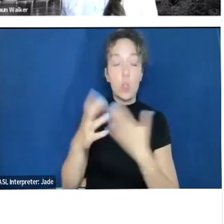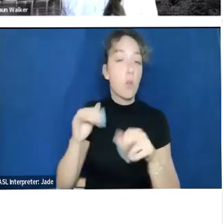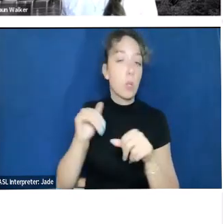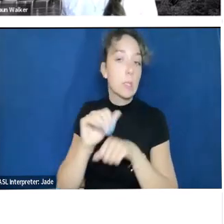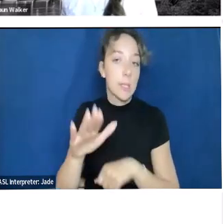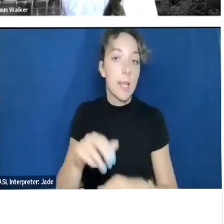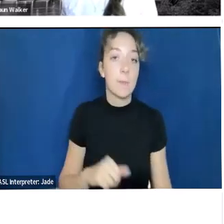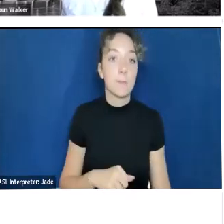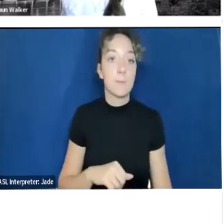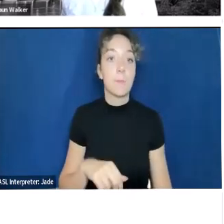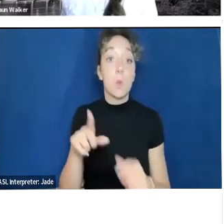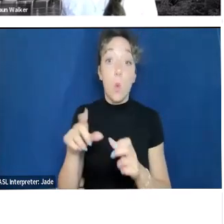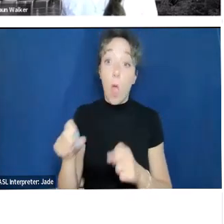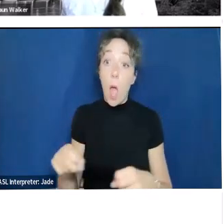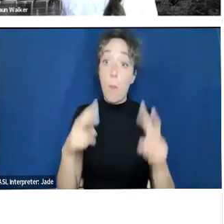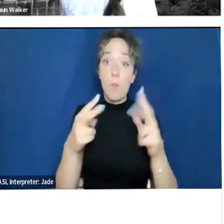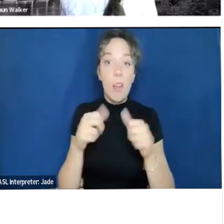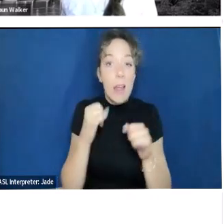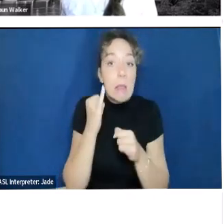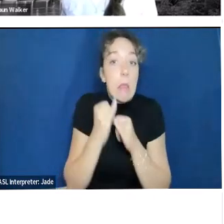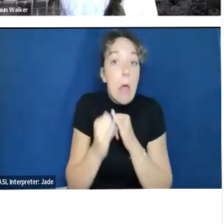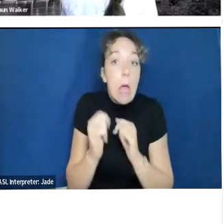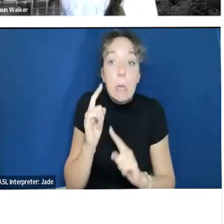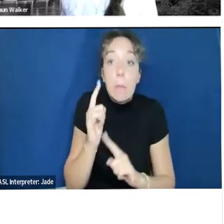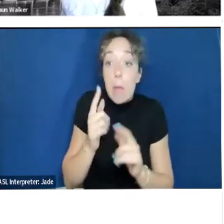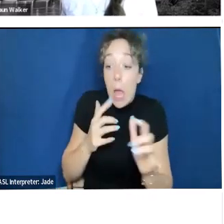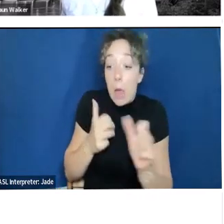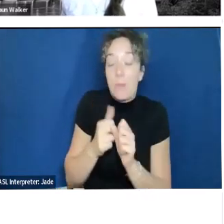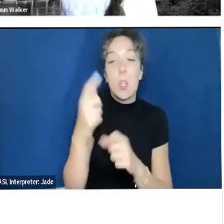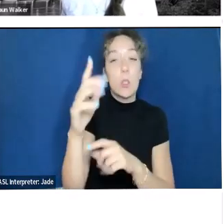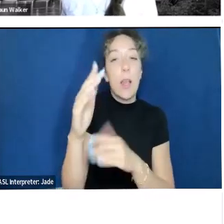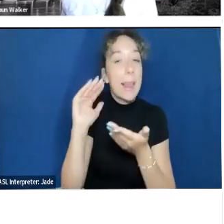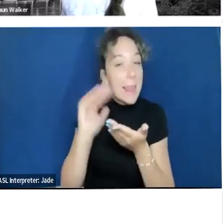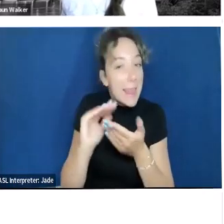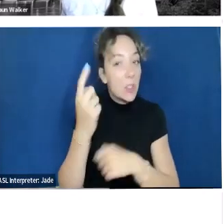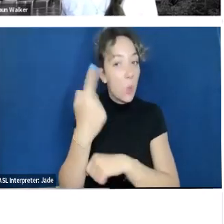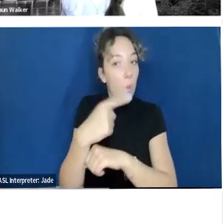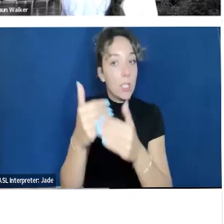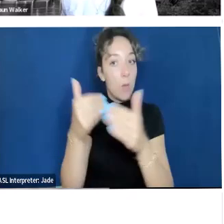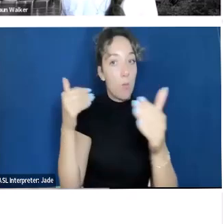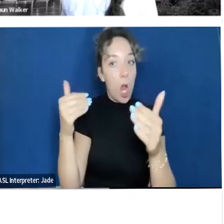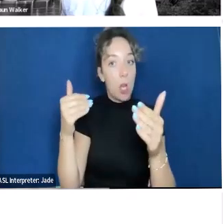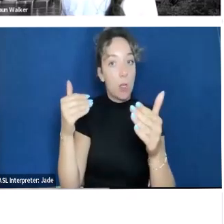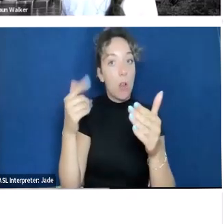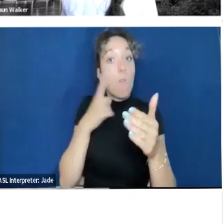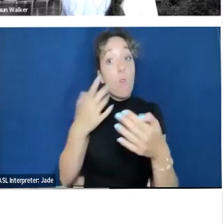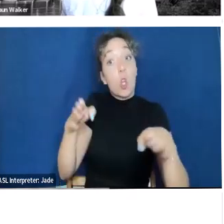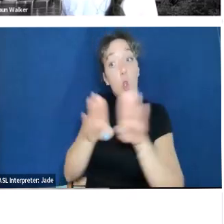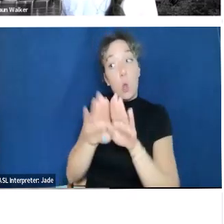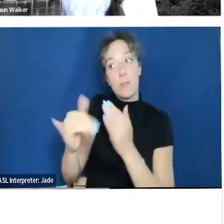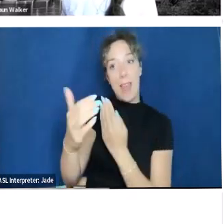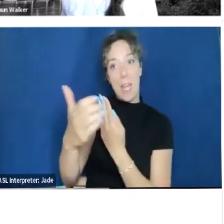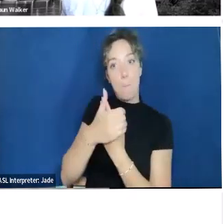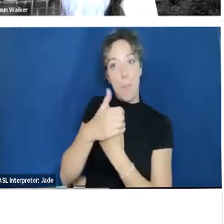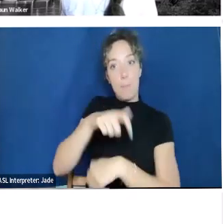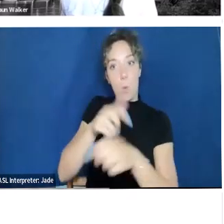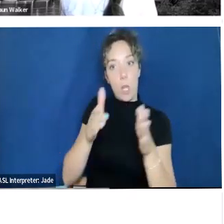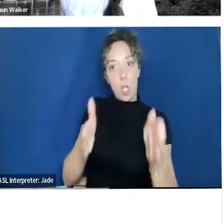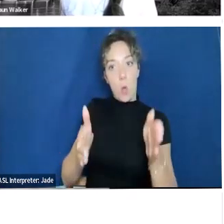Uploading any last updates at least 1 day prior to the close of the amendment window.